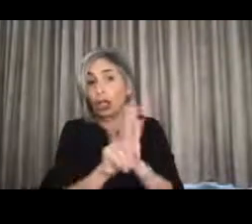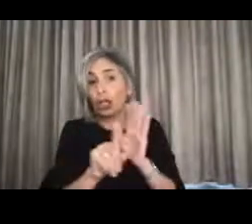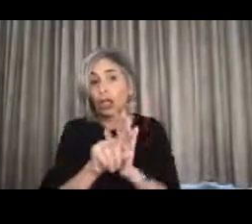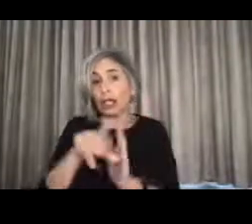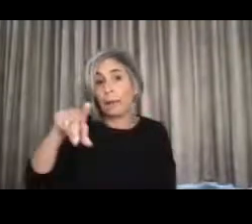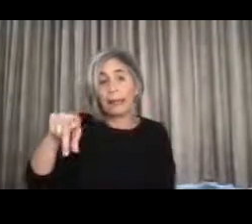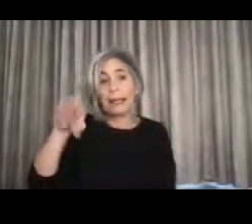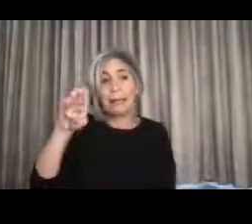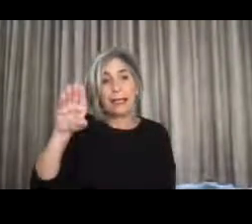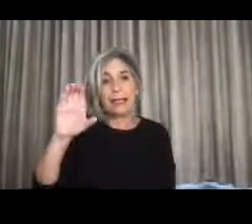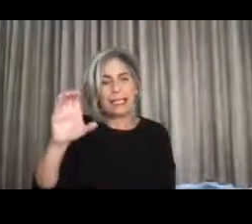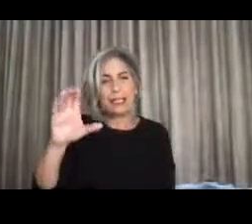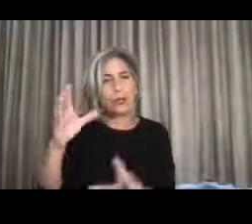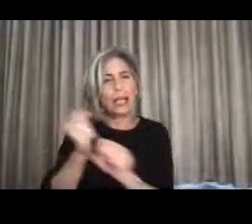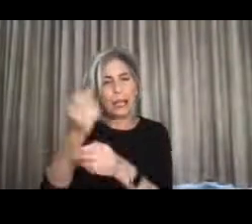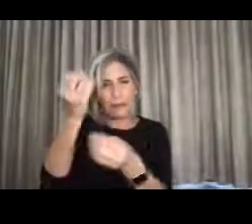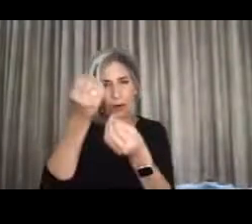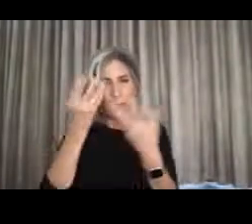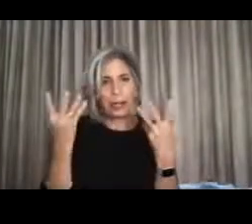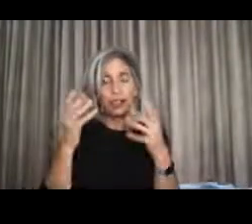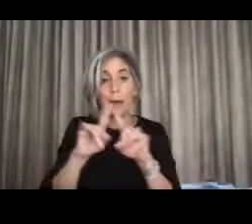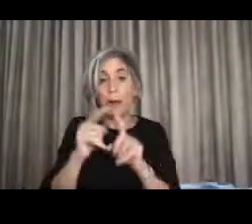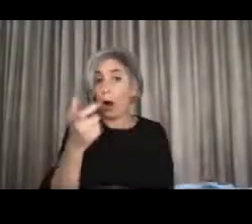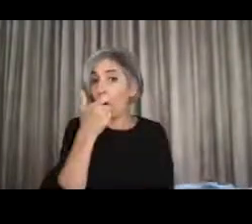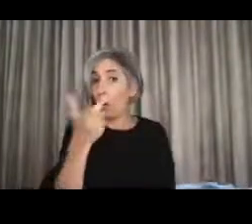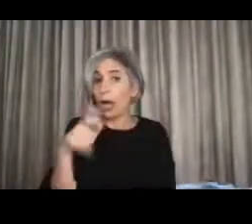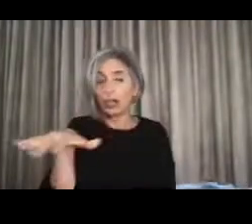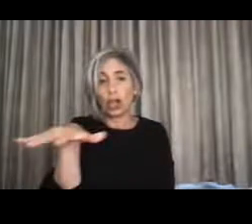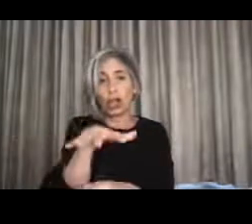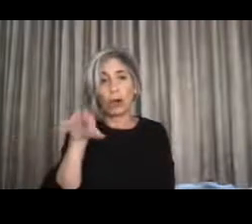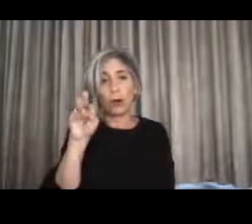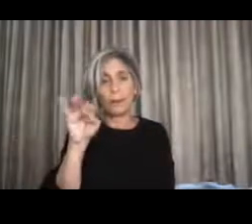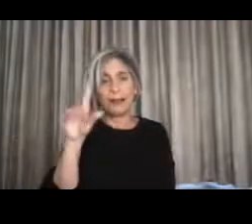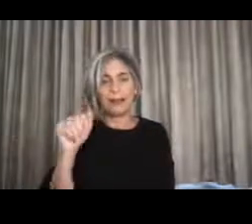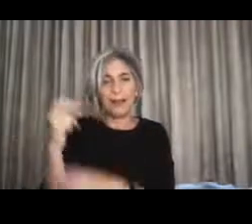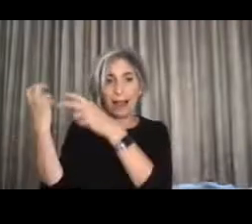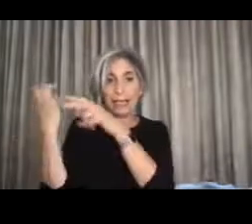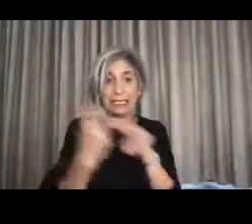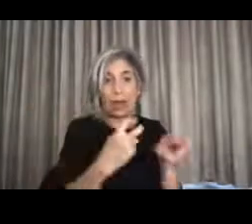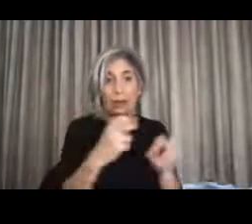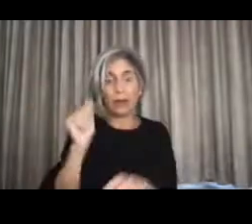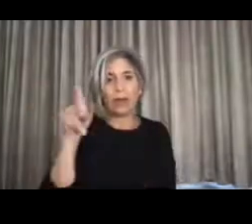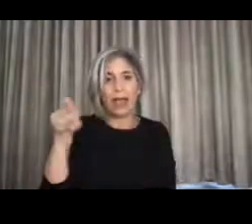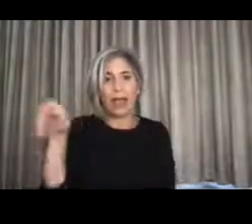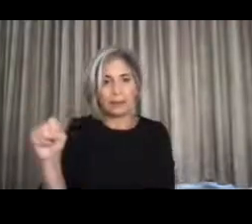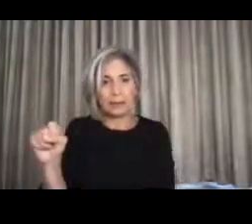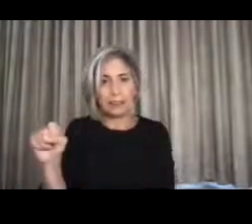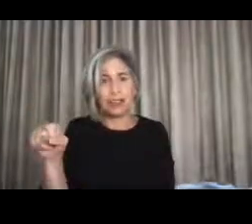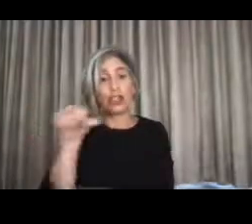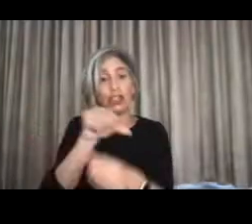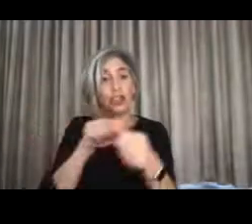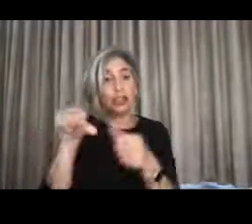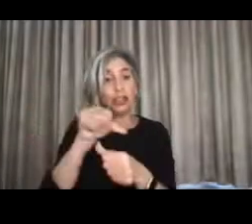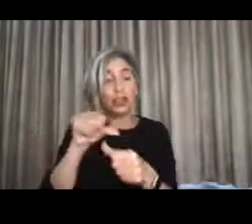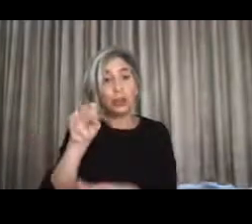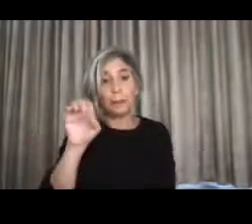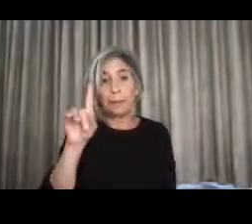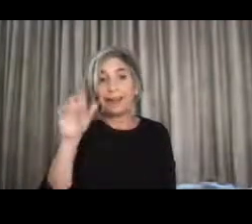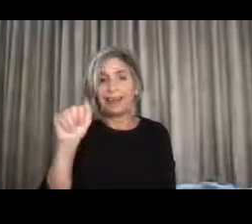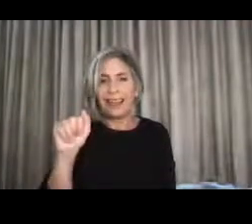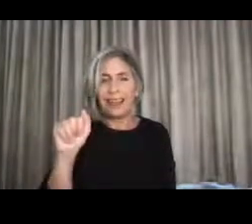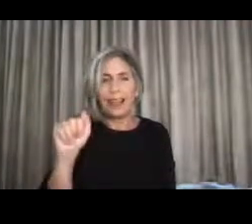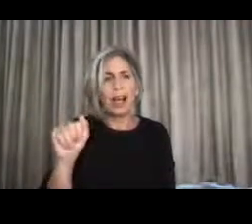get notifications. But watch your local media, download the apps, use your social media tools, and find ways that work for your